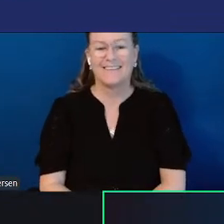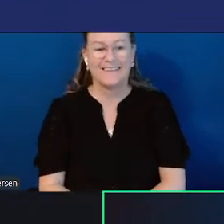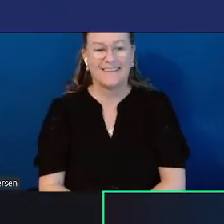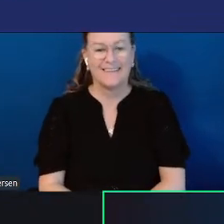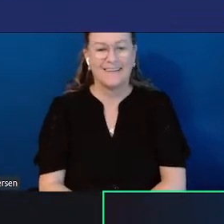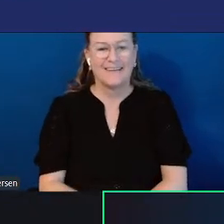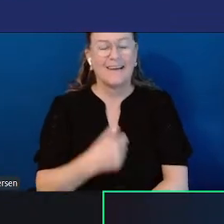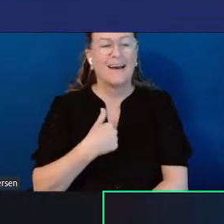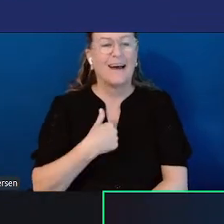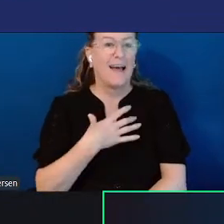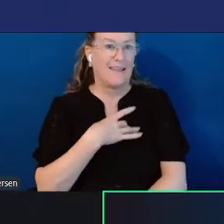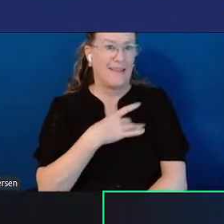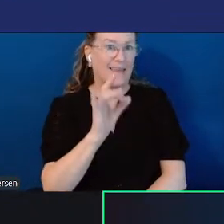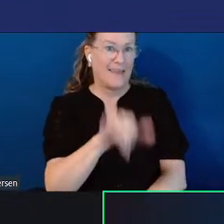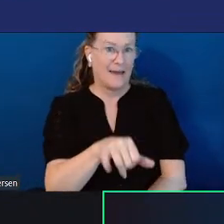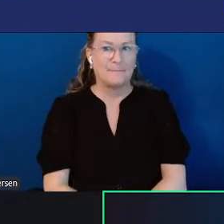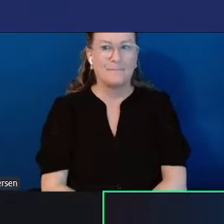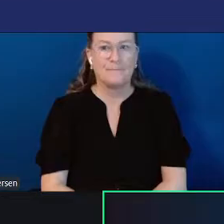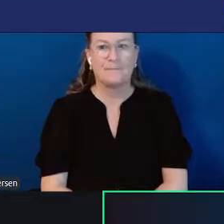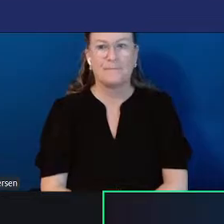I like that. And